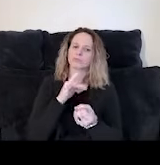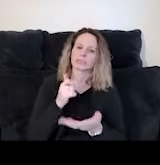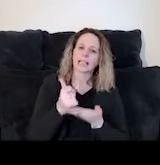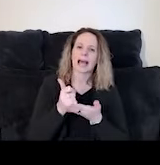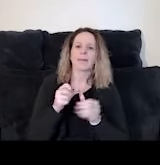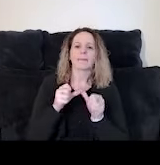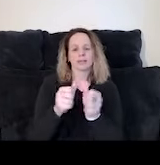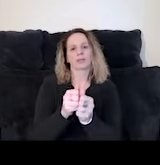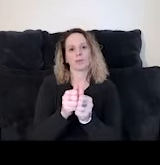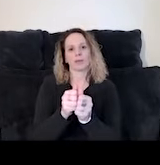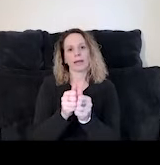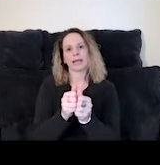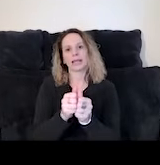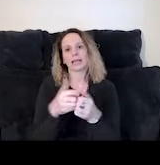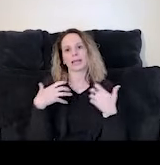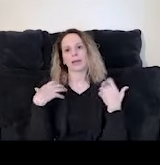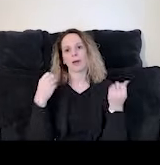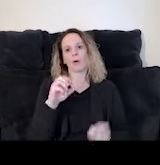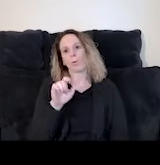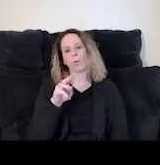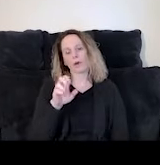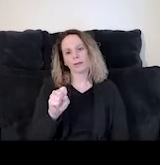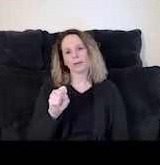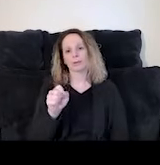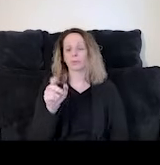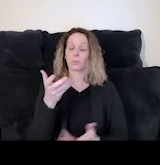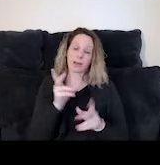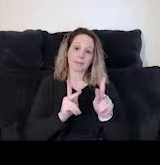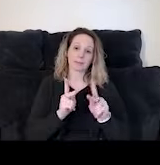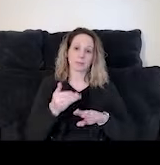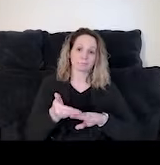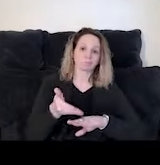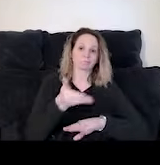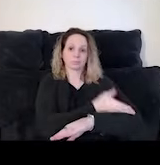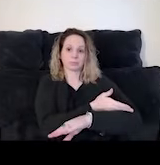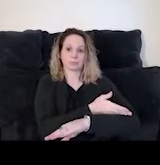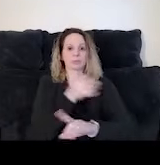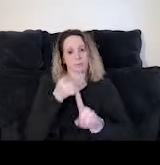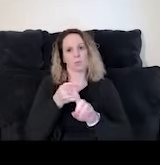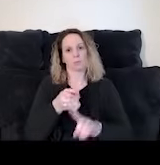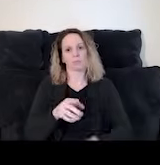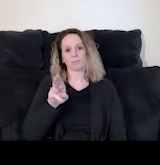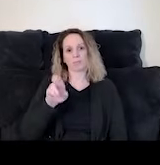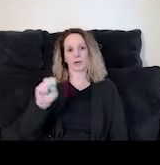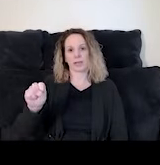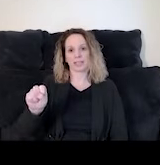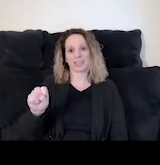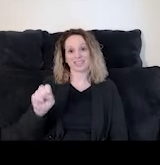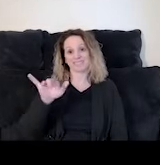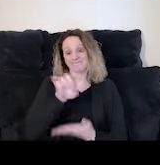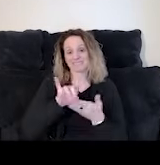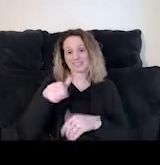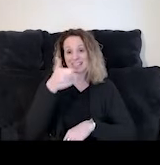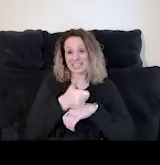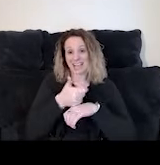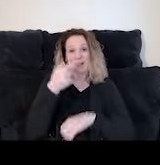in their path to wellness over the long haul. We want people to thrive. That's the bottom line. MRSS is designed to do